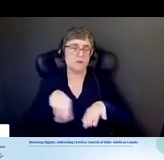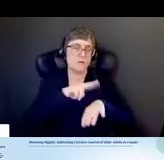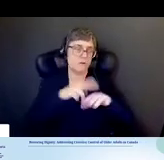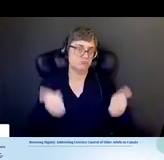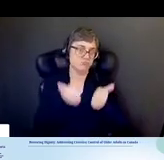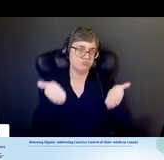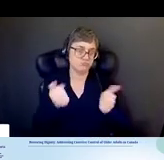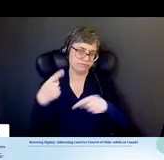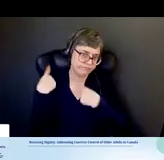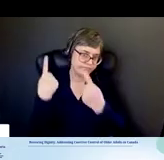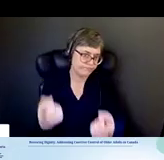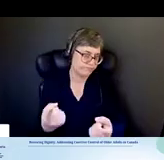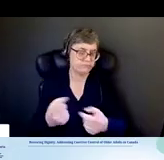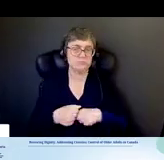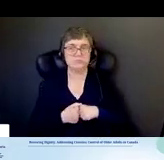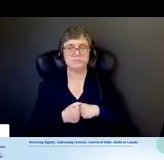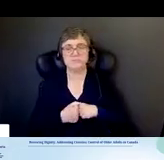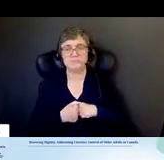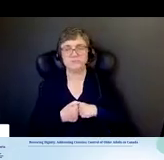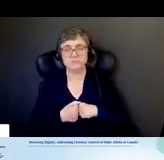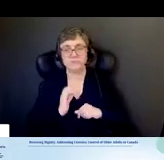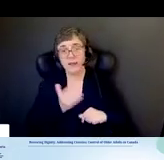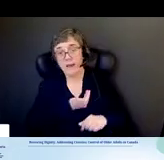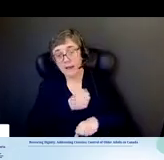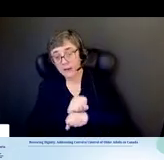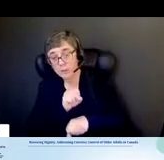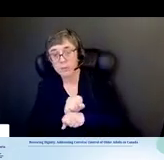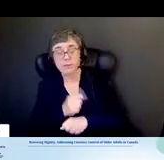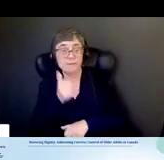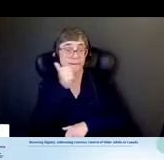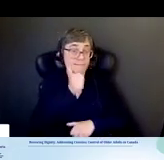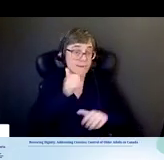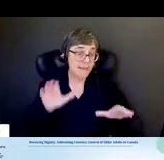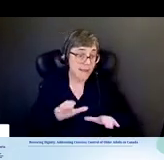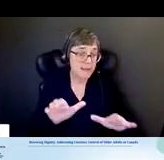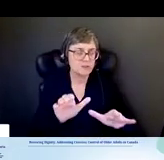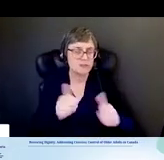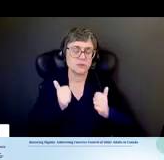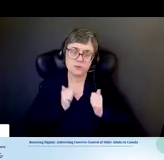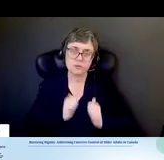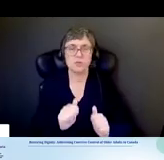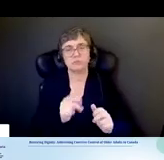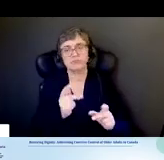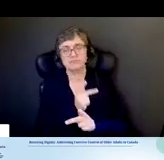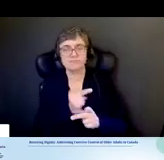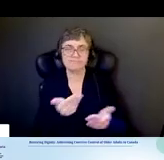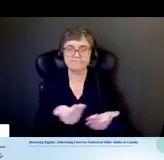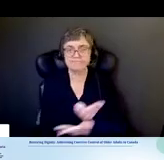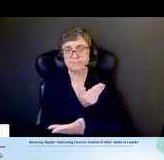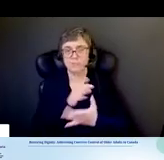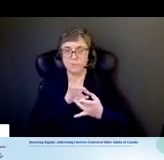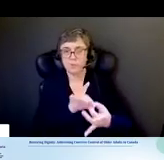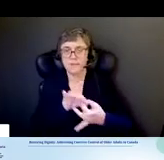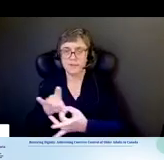ages. Throughout our work and our daily actions, we seek a new relationship with the original peoples of this